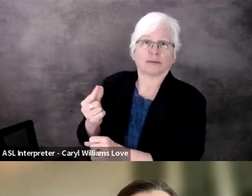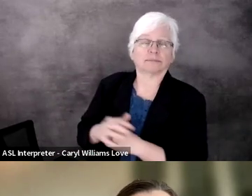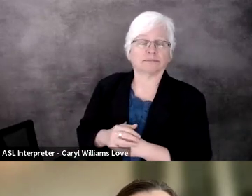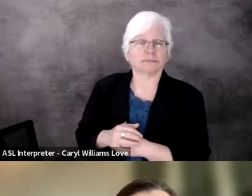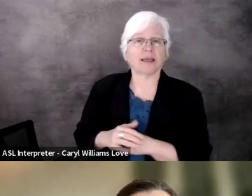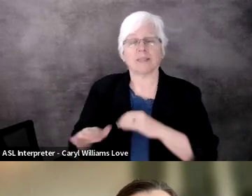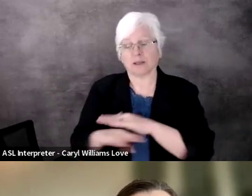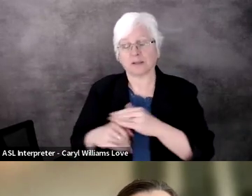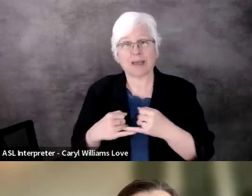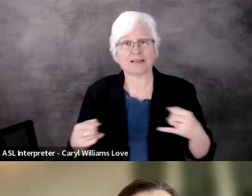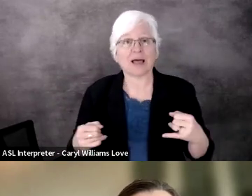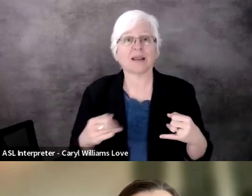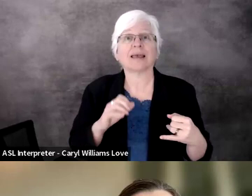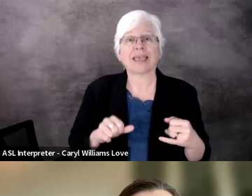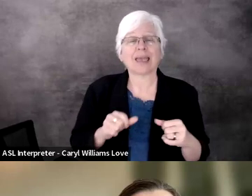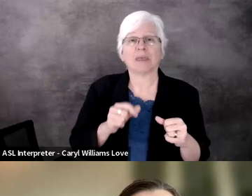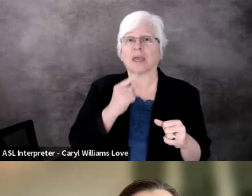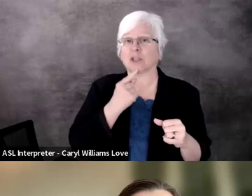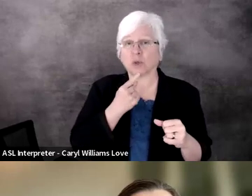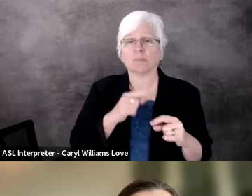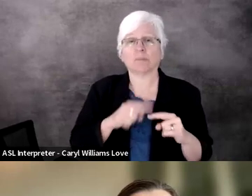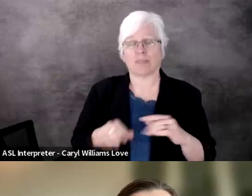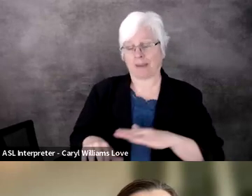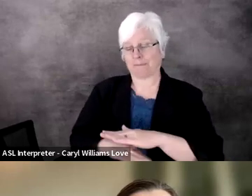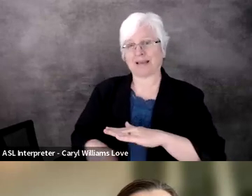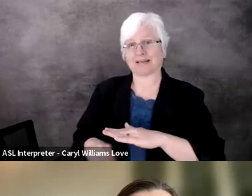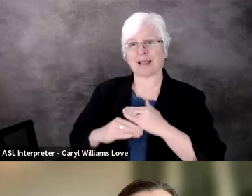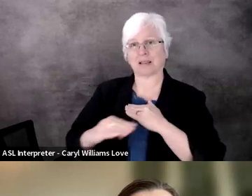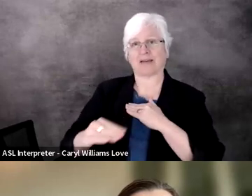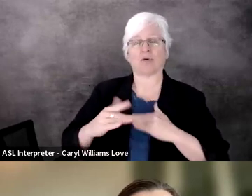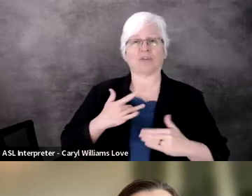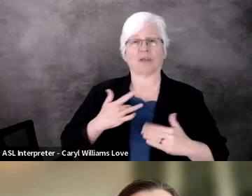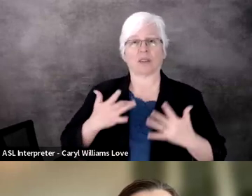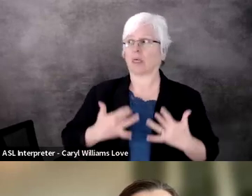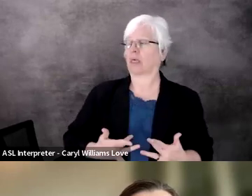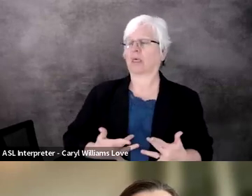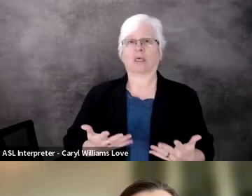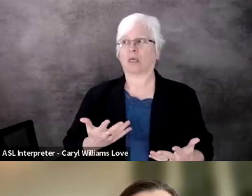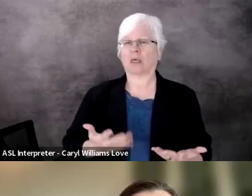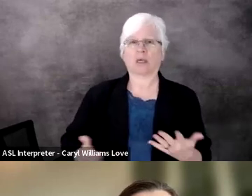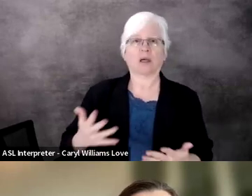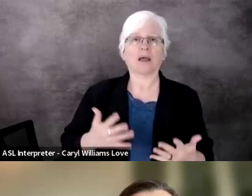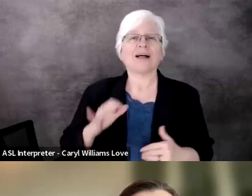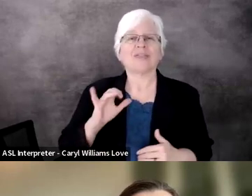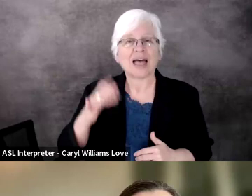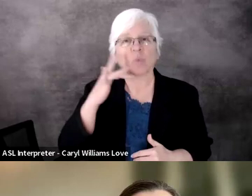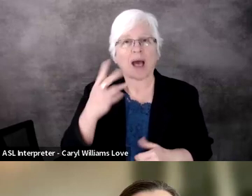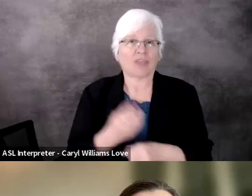be acute suicidality, but this baseline level of despair that is always there, and that is why they're